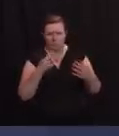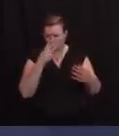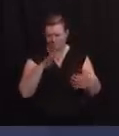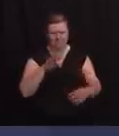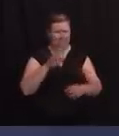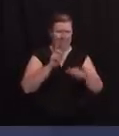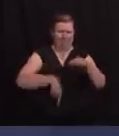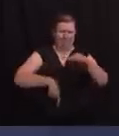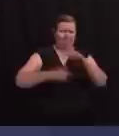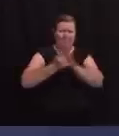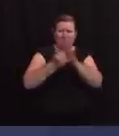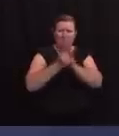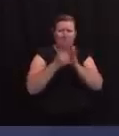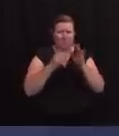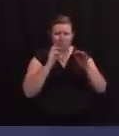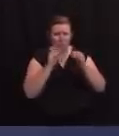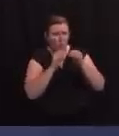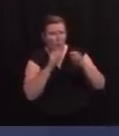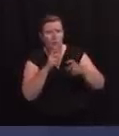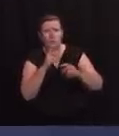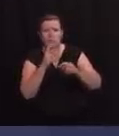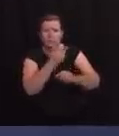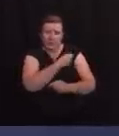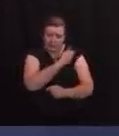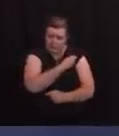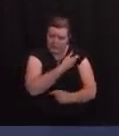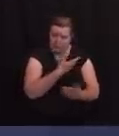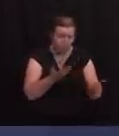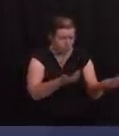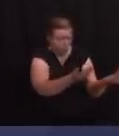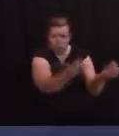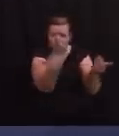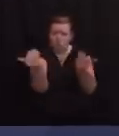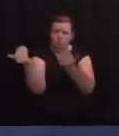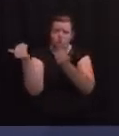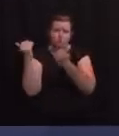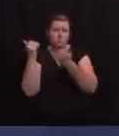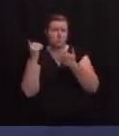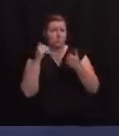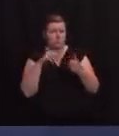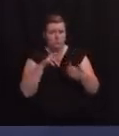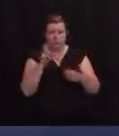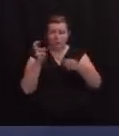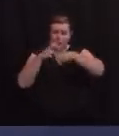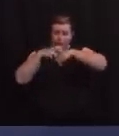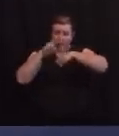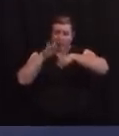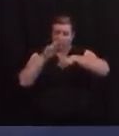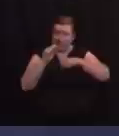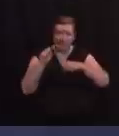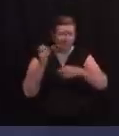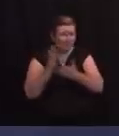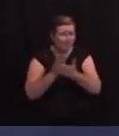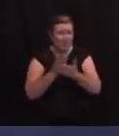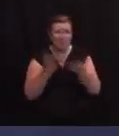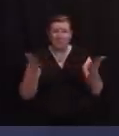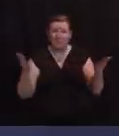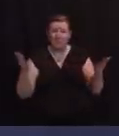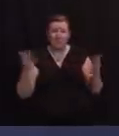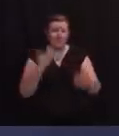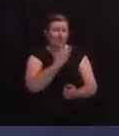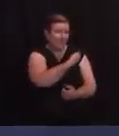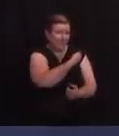get vaccinated. We can stop this virus because it'll have no place to go before new variants come